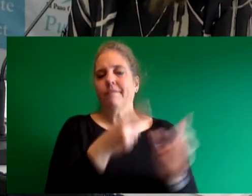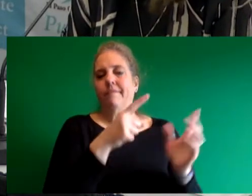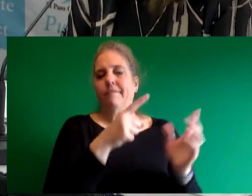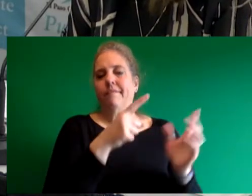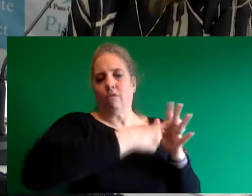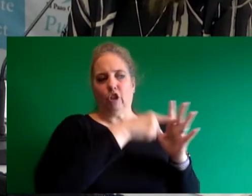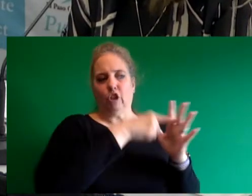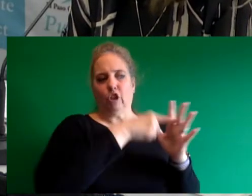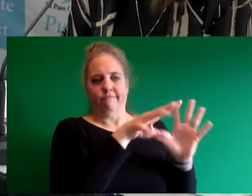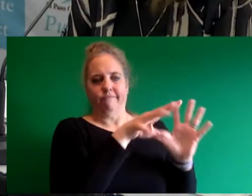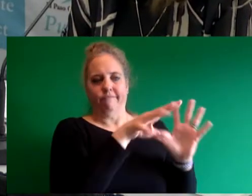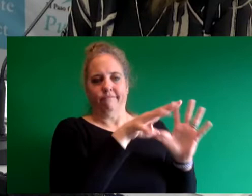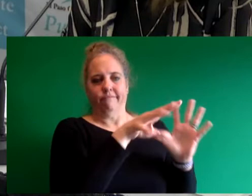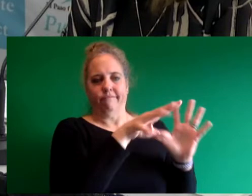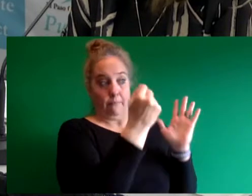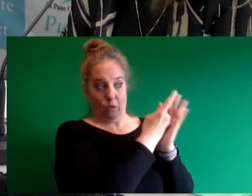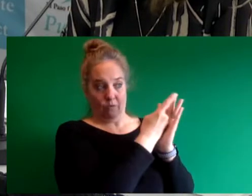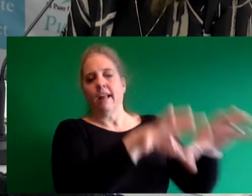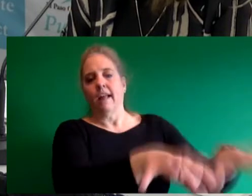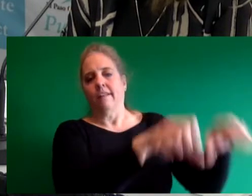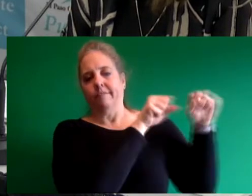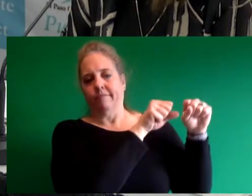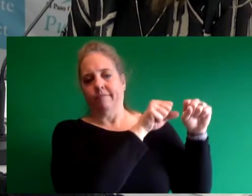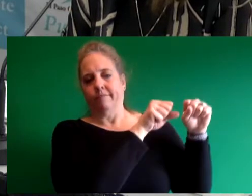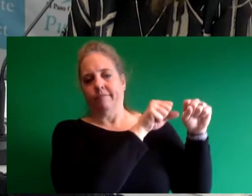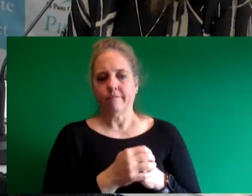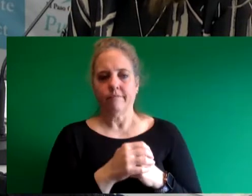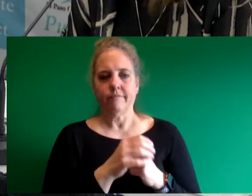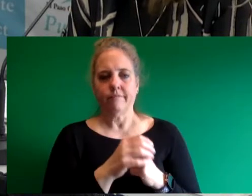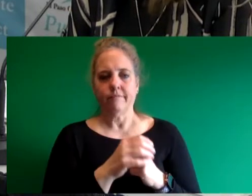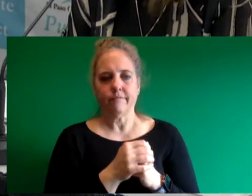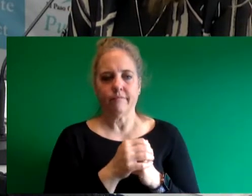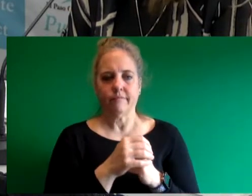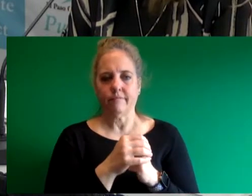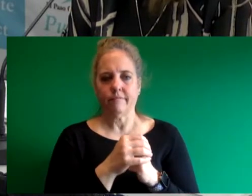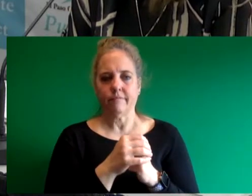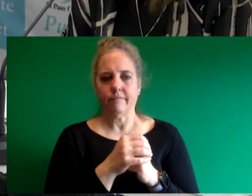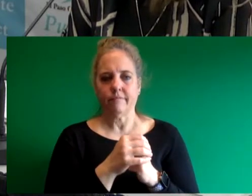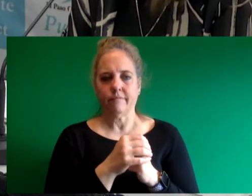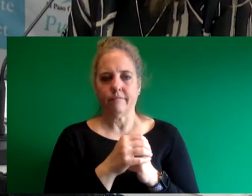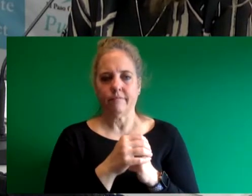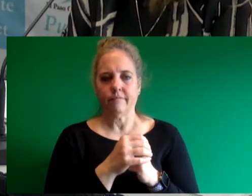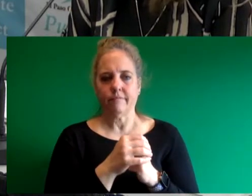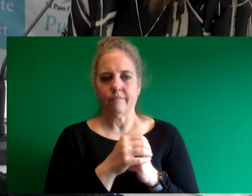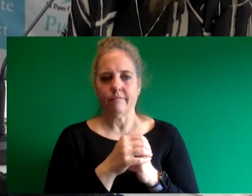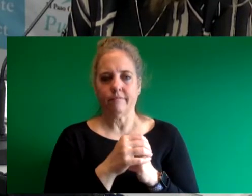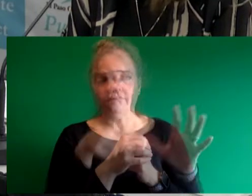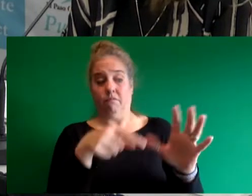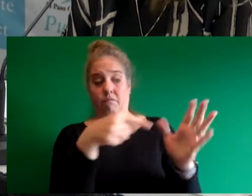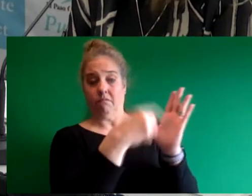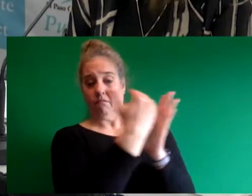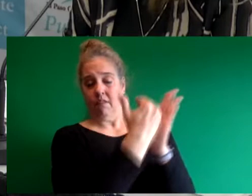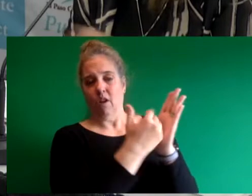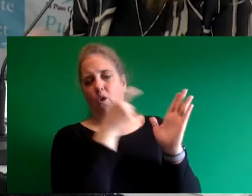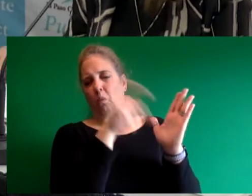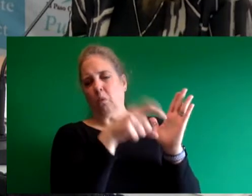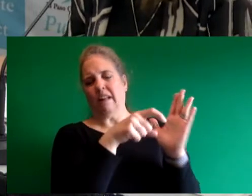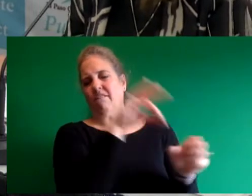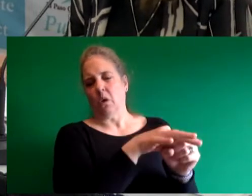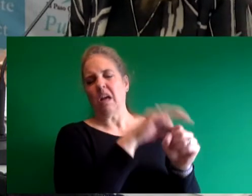been removed from the agenda. We don't need a formal vote on that, but we get to hear from you again each